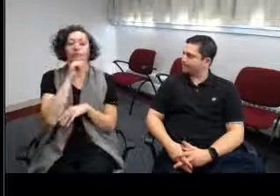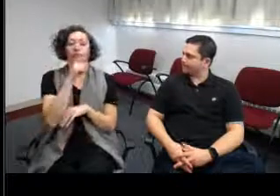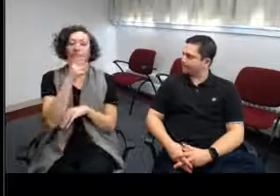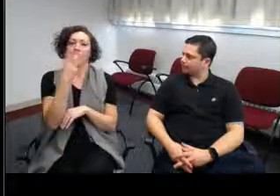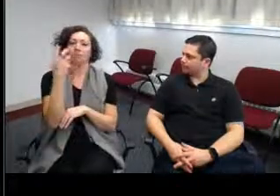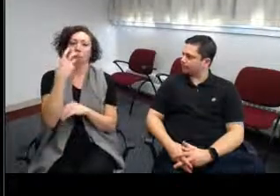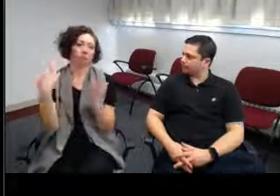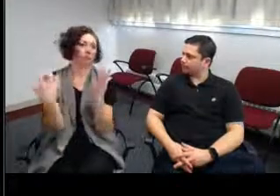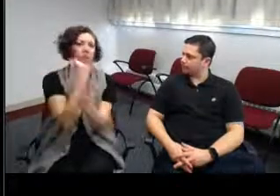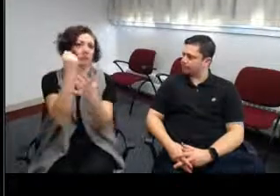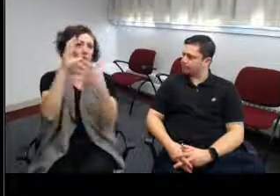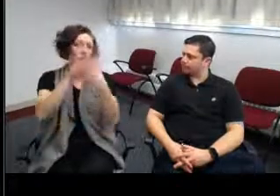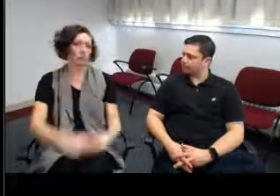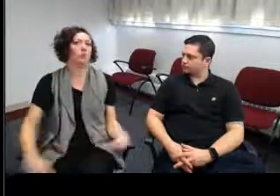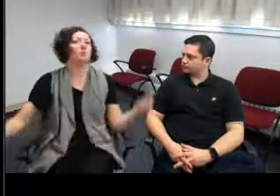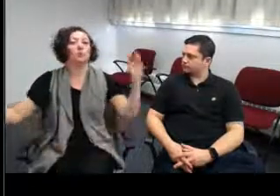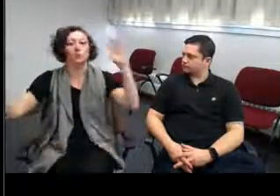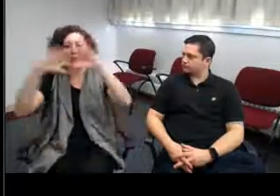The third principle